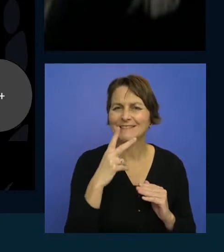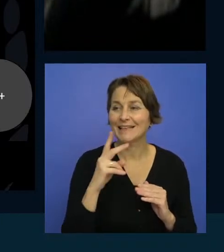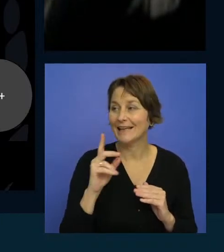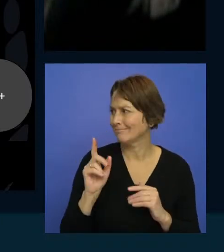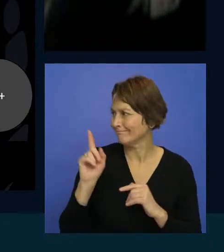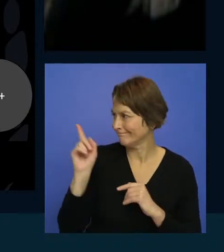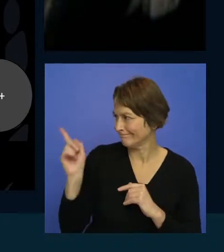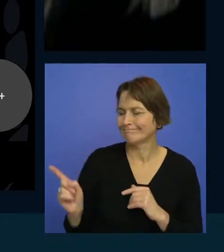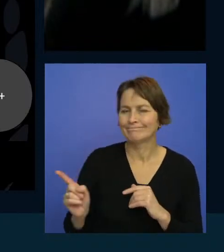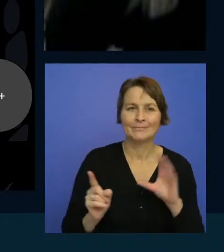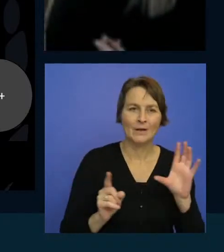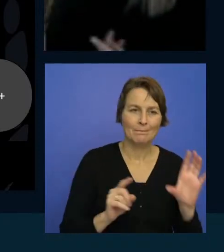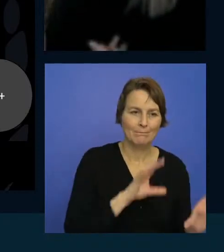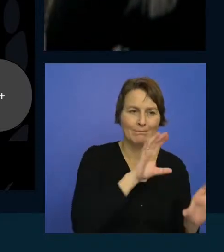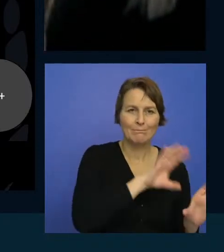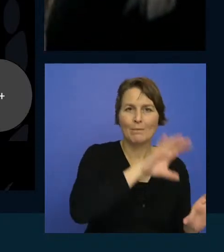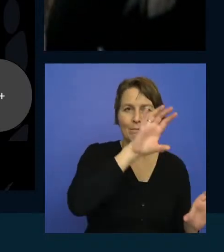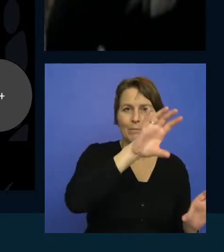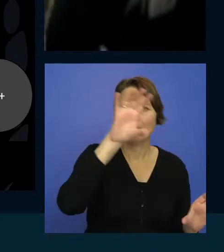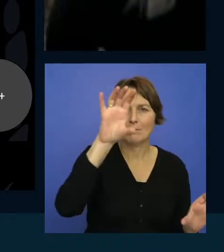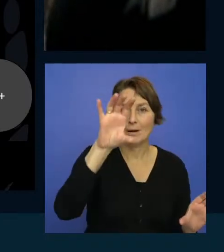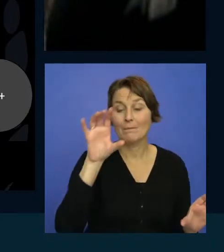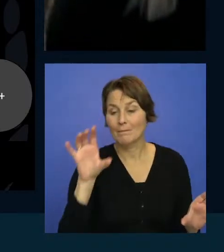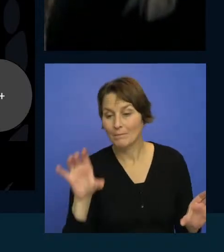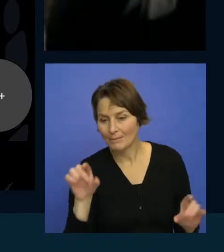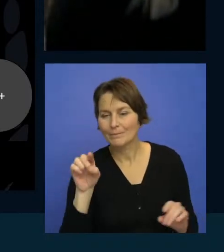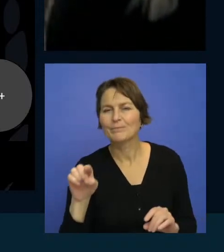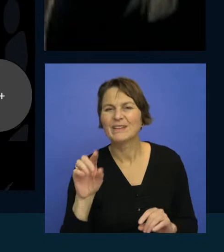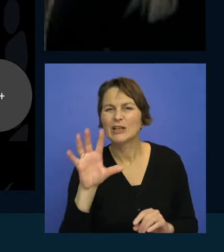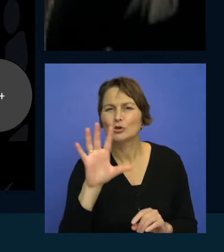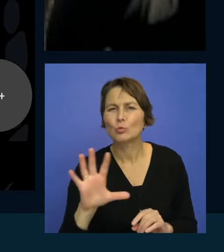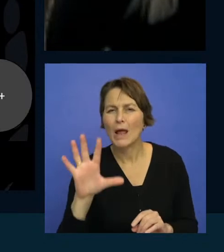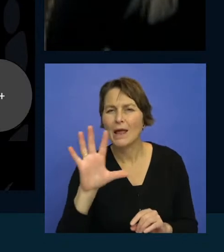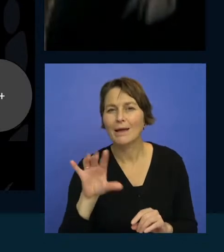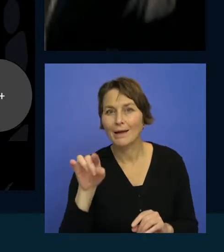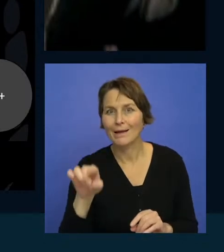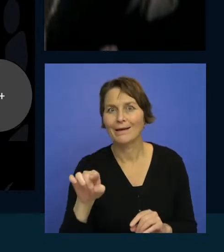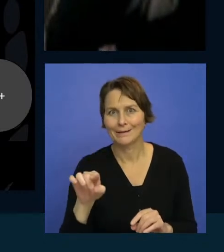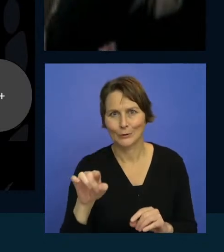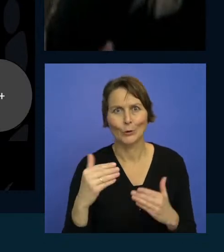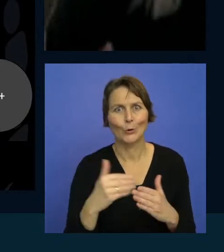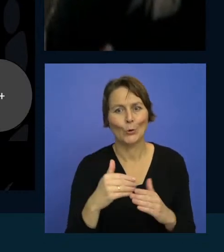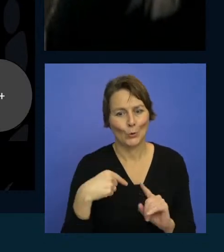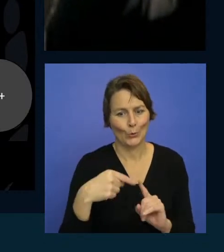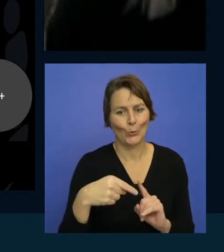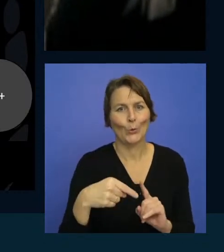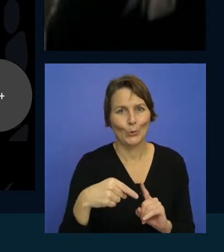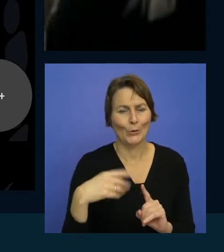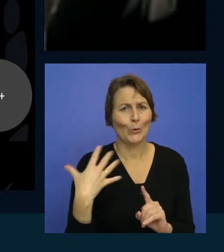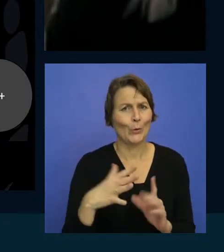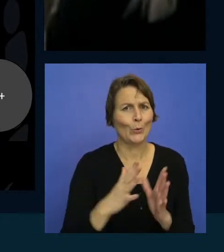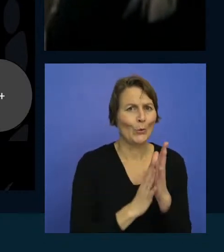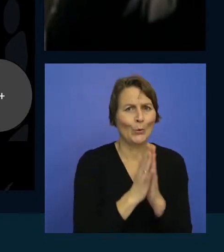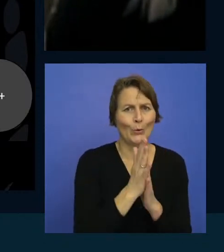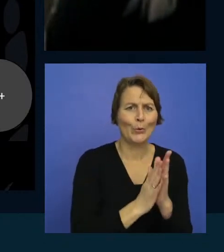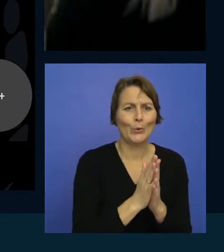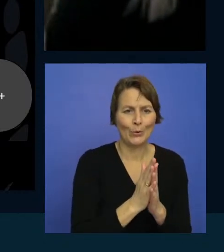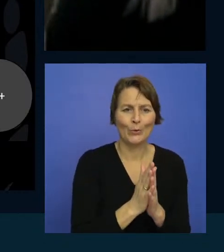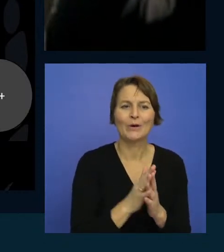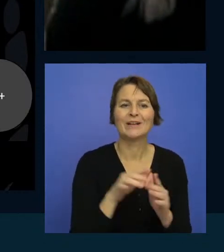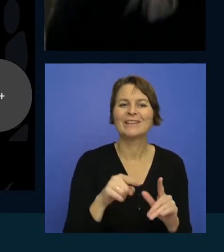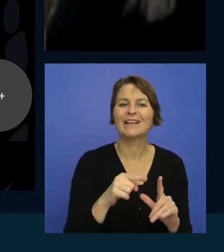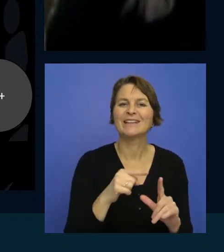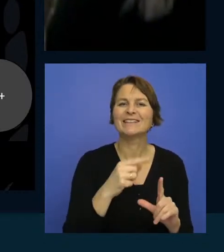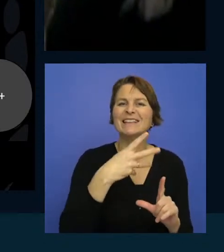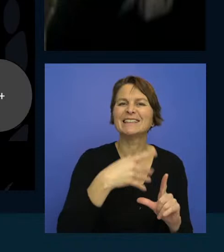my slide. And this is super, super exciting. The data set discovery. I